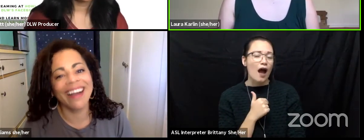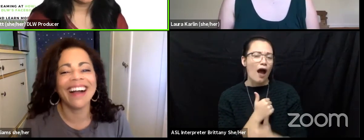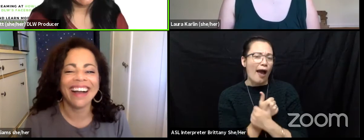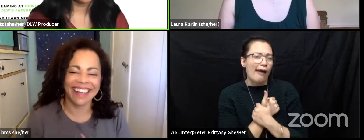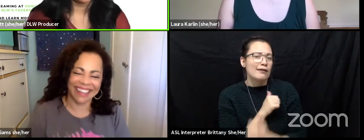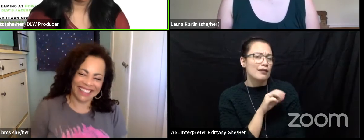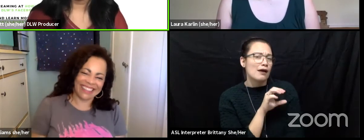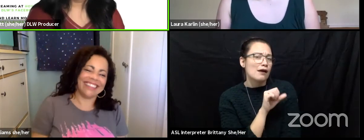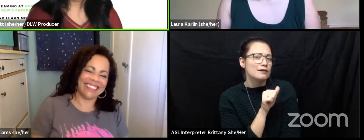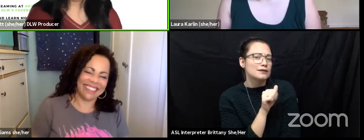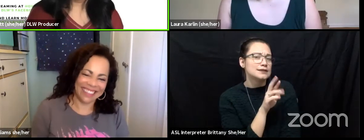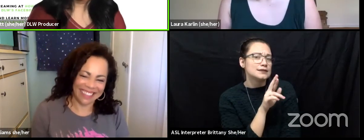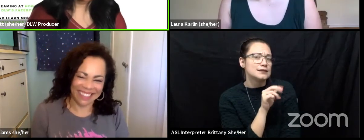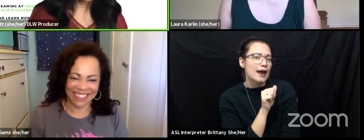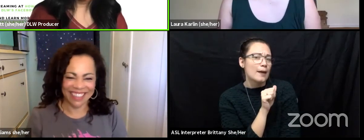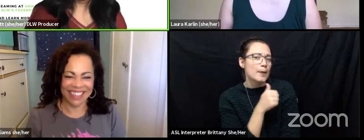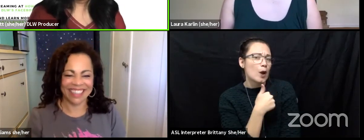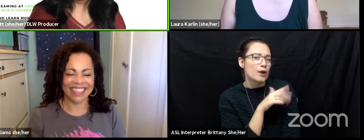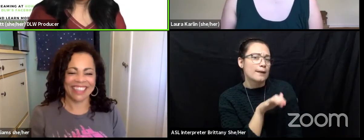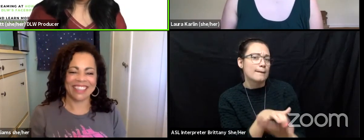run.